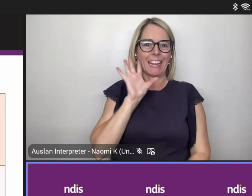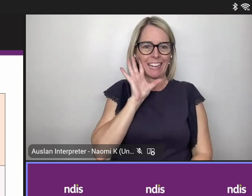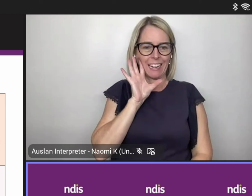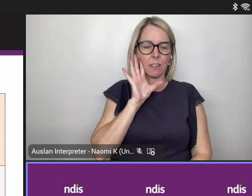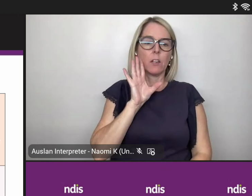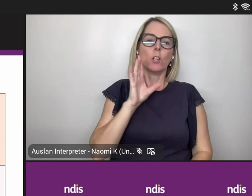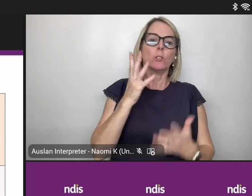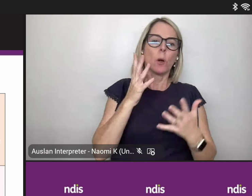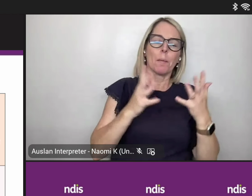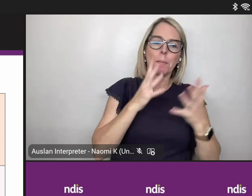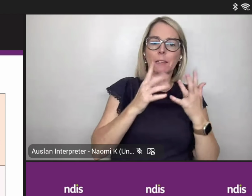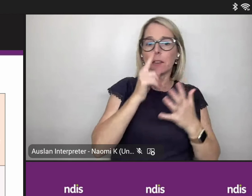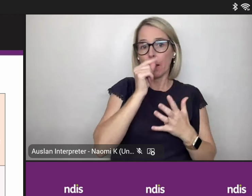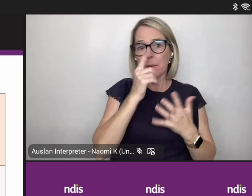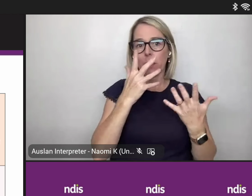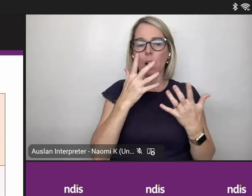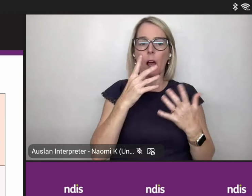can also include senses.